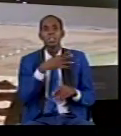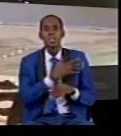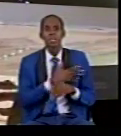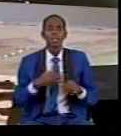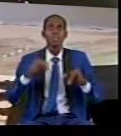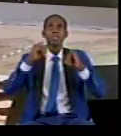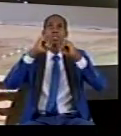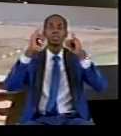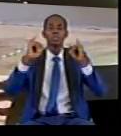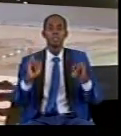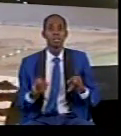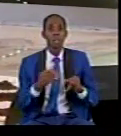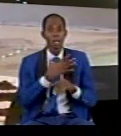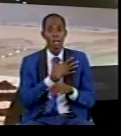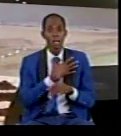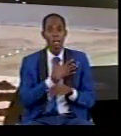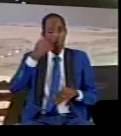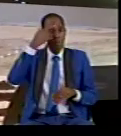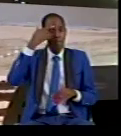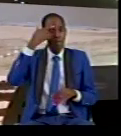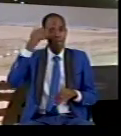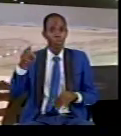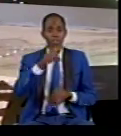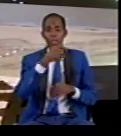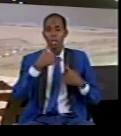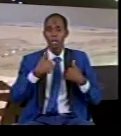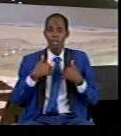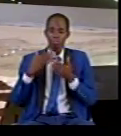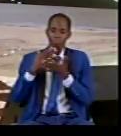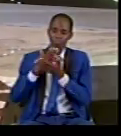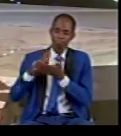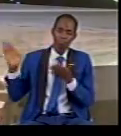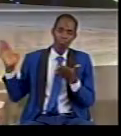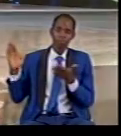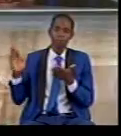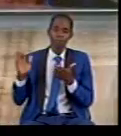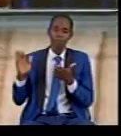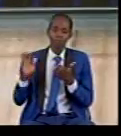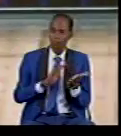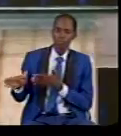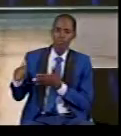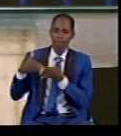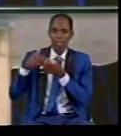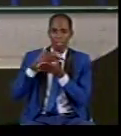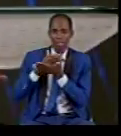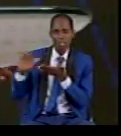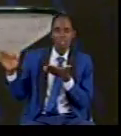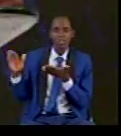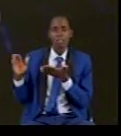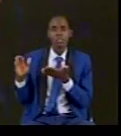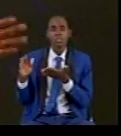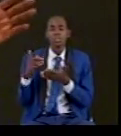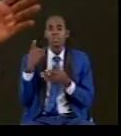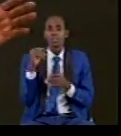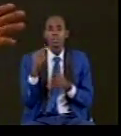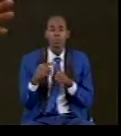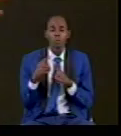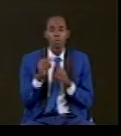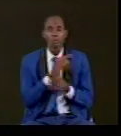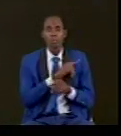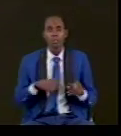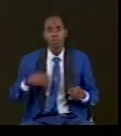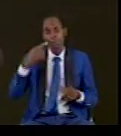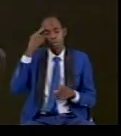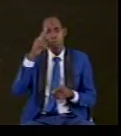hast rejected the word of the Lord." Because thou hast rejected